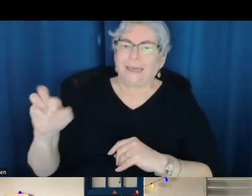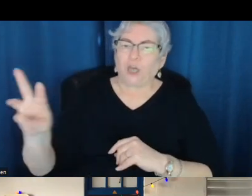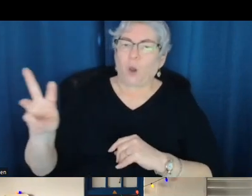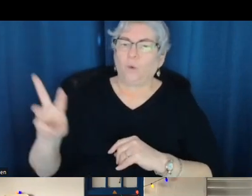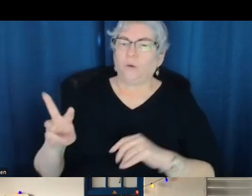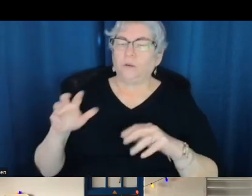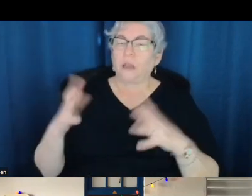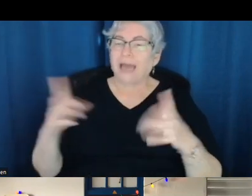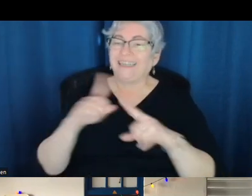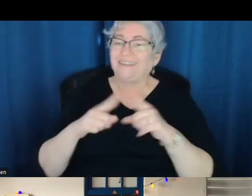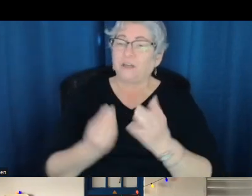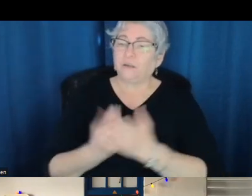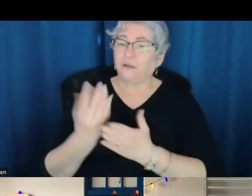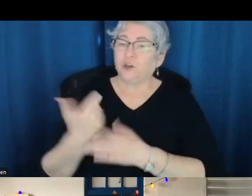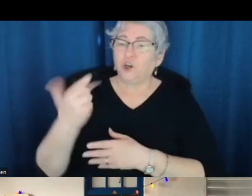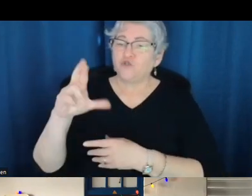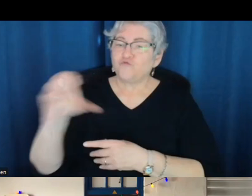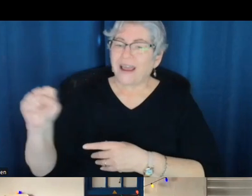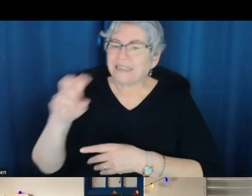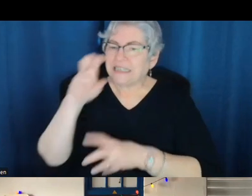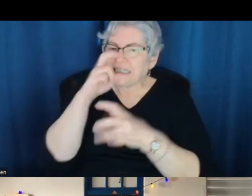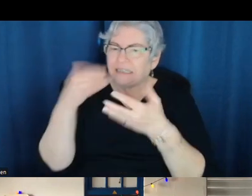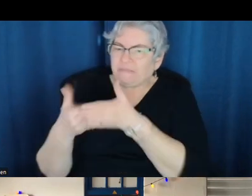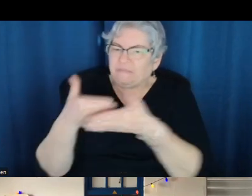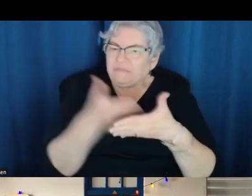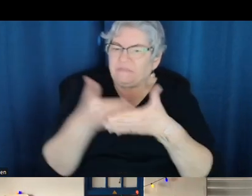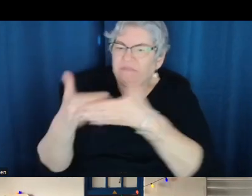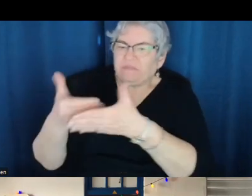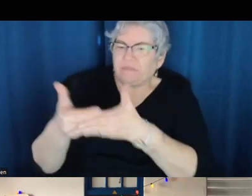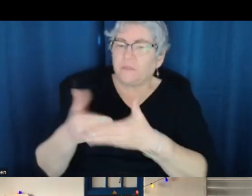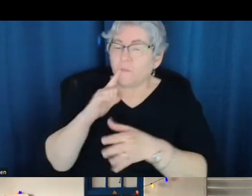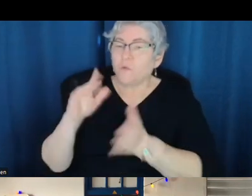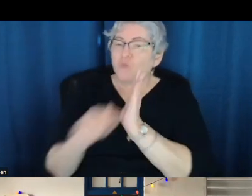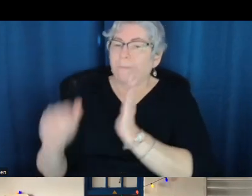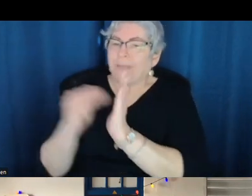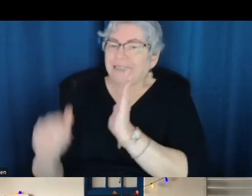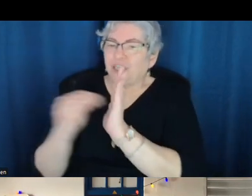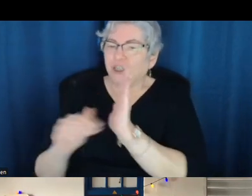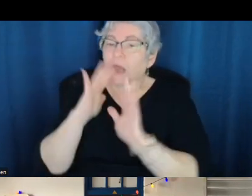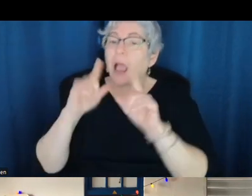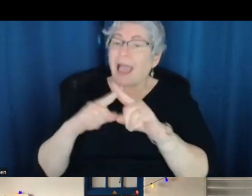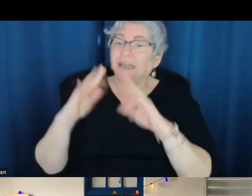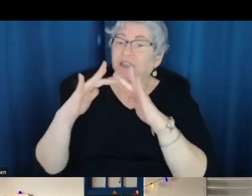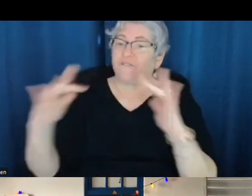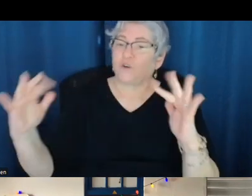of grasses, tighter spacing, repetition, diversity.